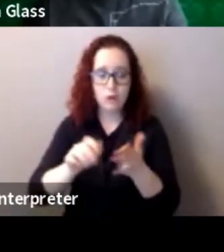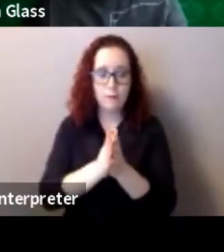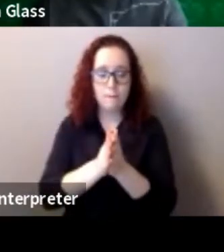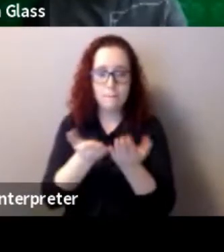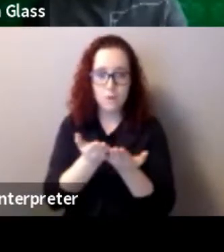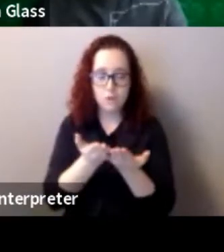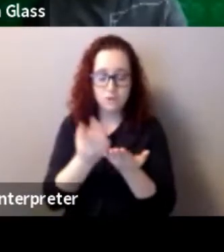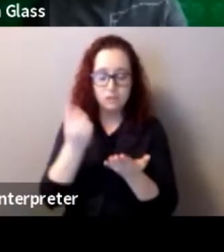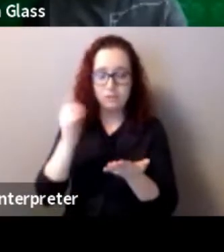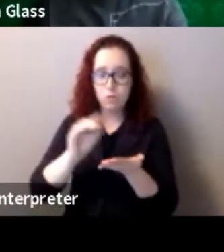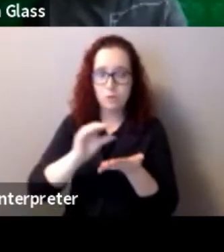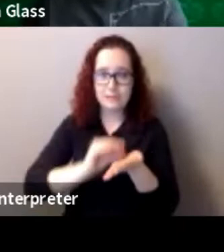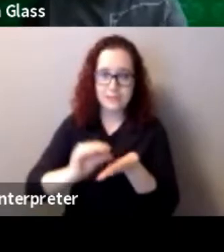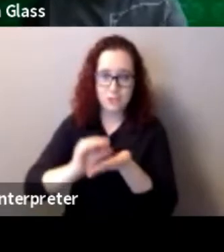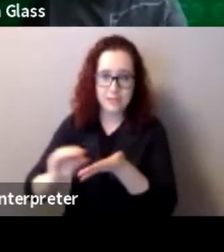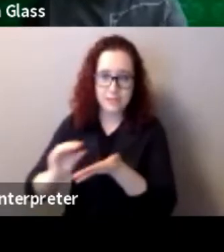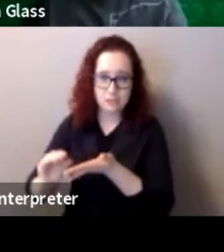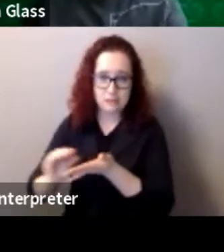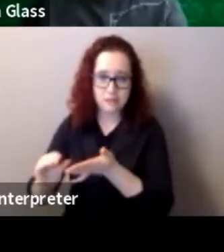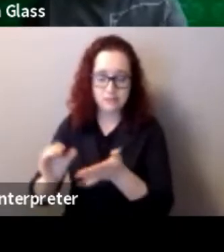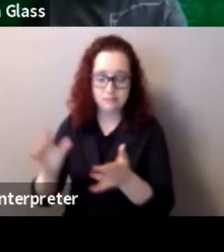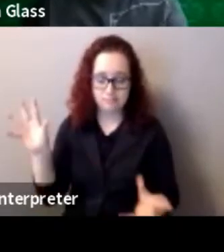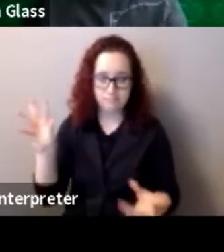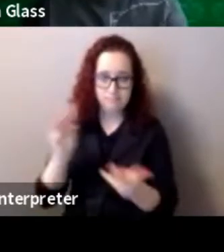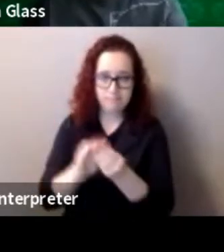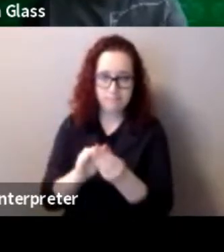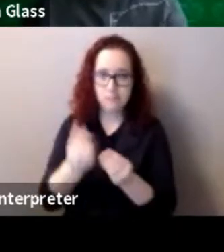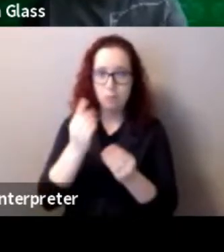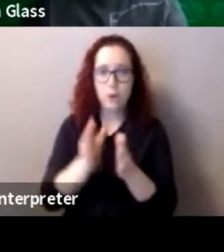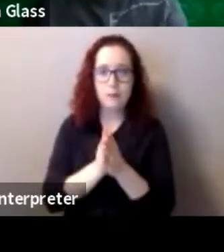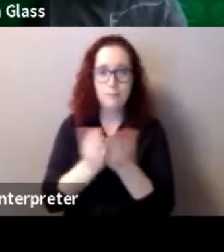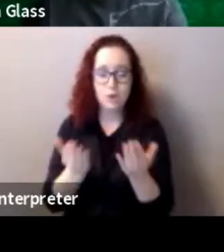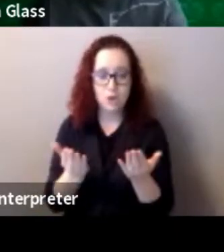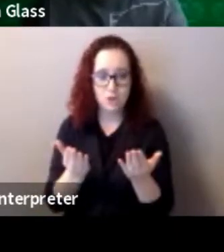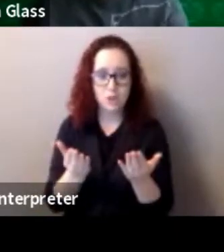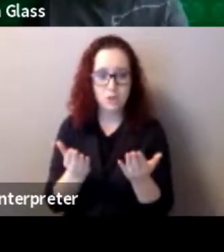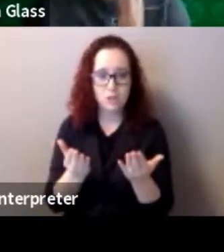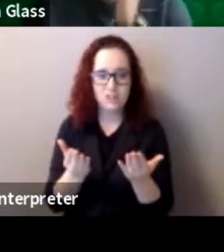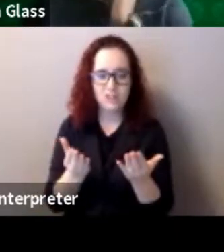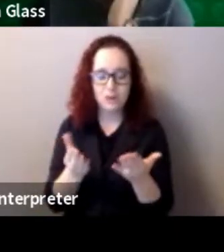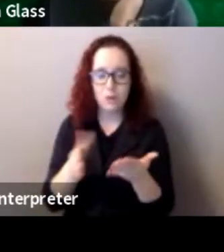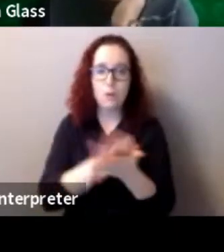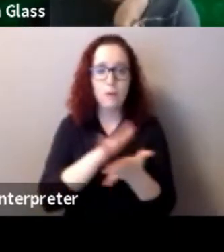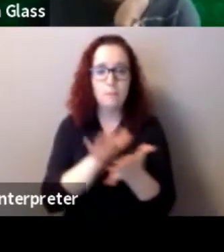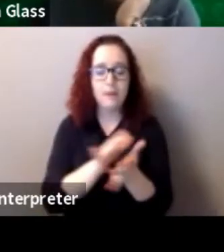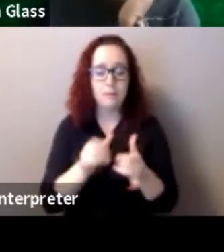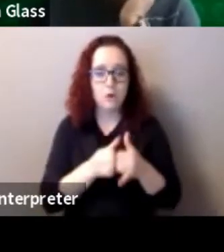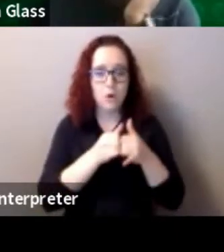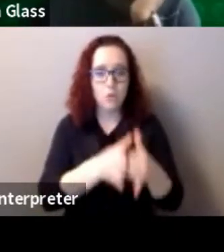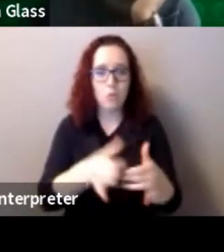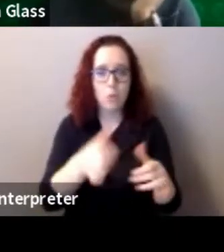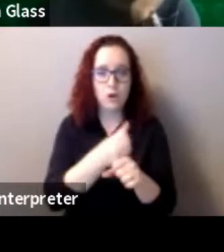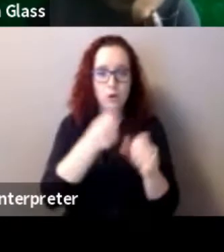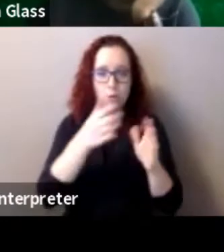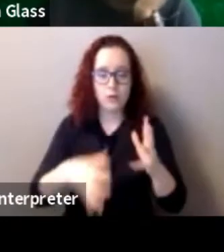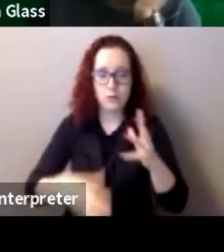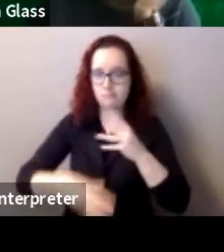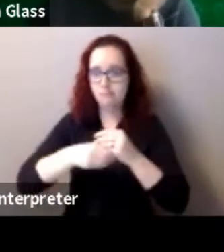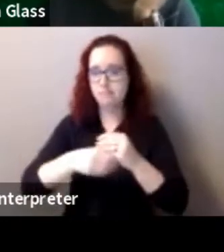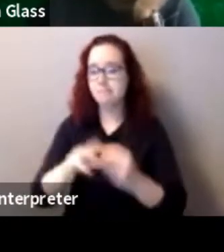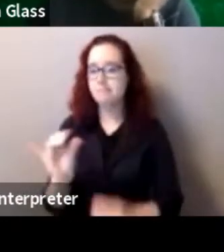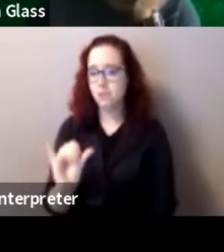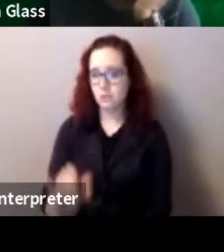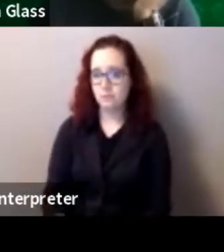various dissertations and the winners from the paper awards that you might have as